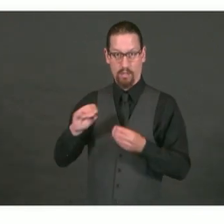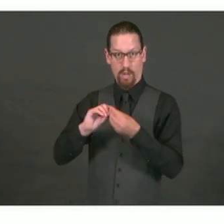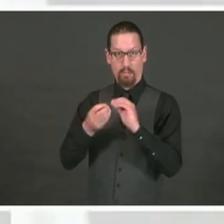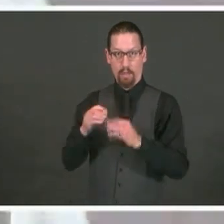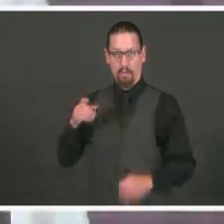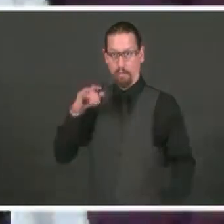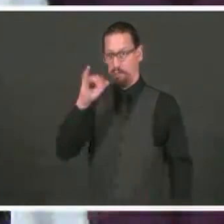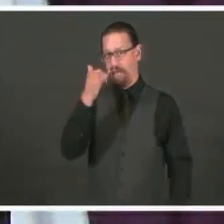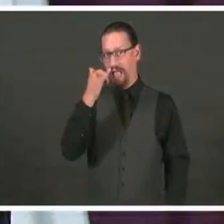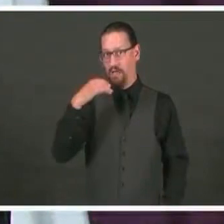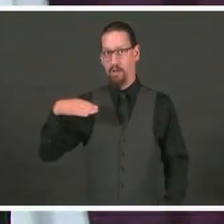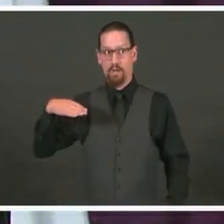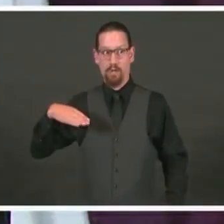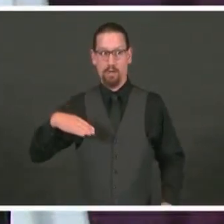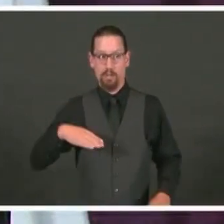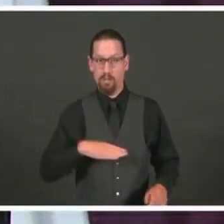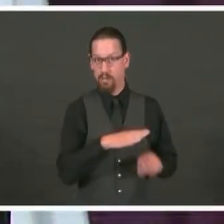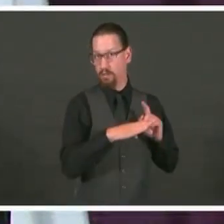restrictions.